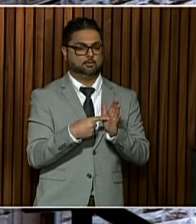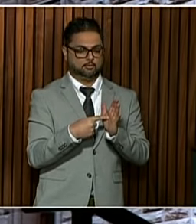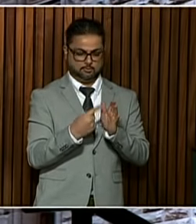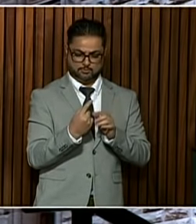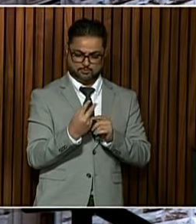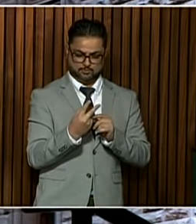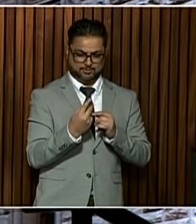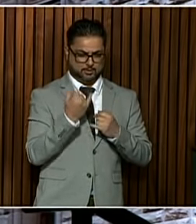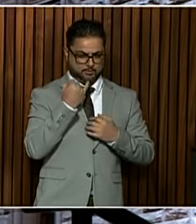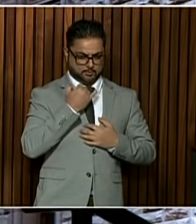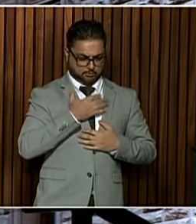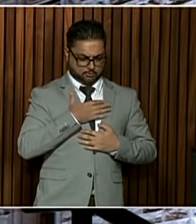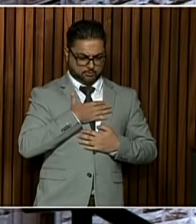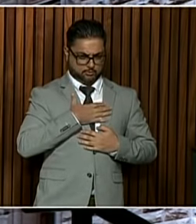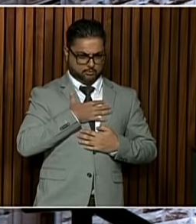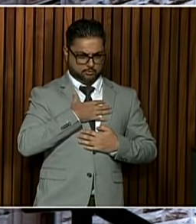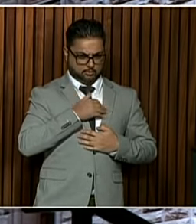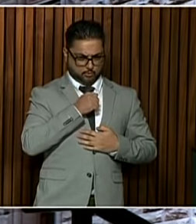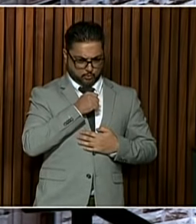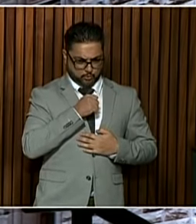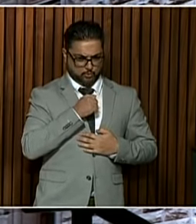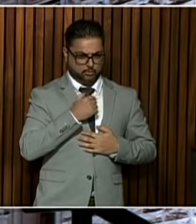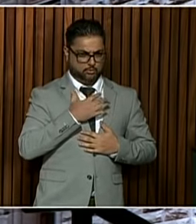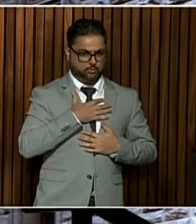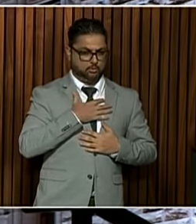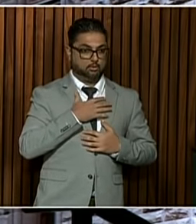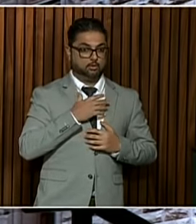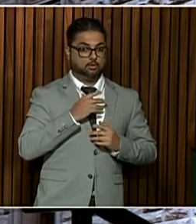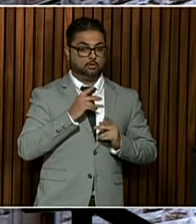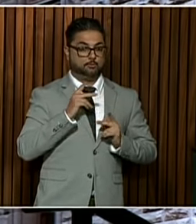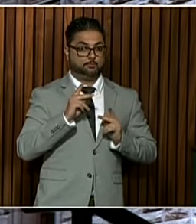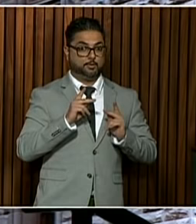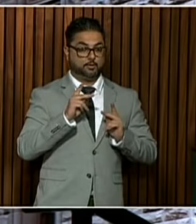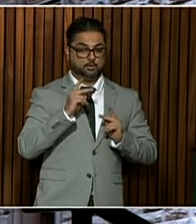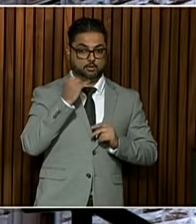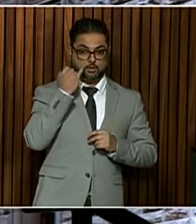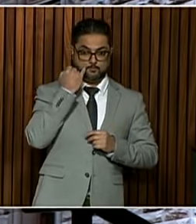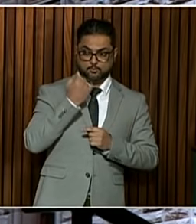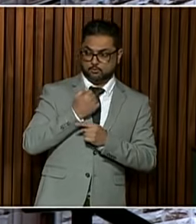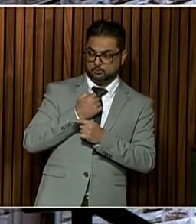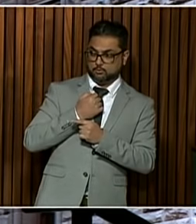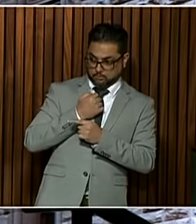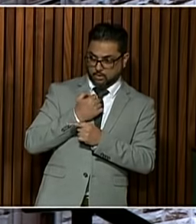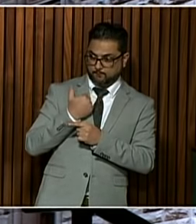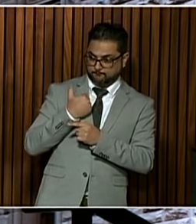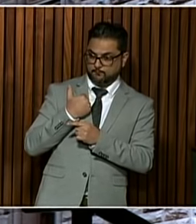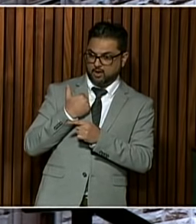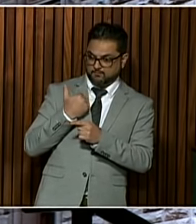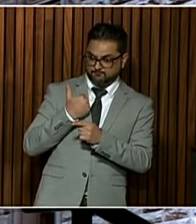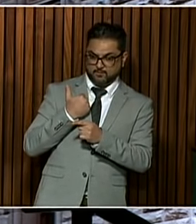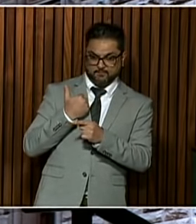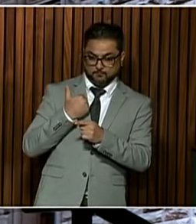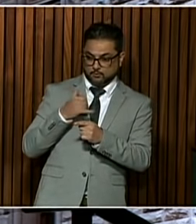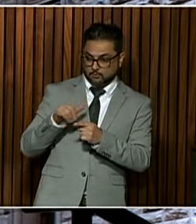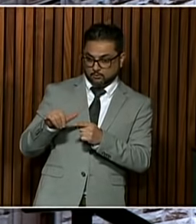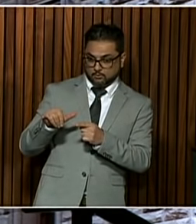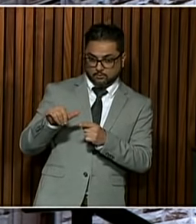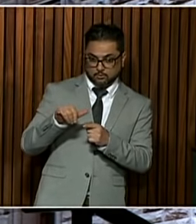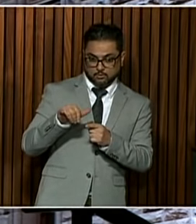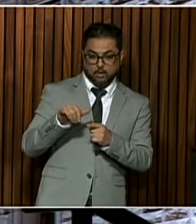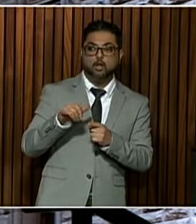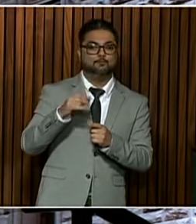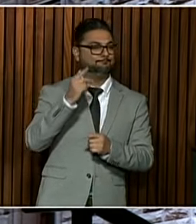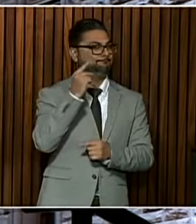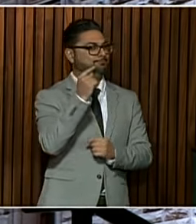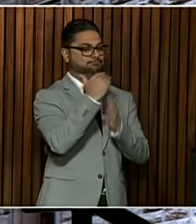start your investigation, which includes a lot of steps and processes that are laid out in our protocols. Part of that, if you identify the